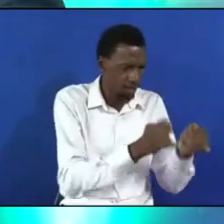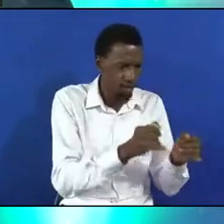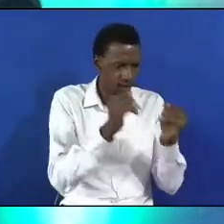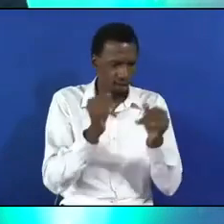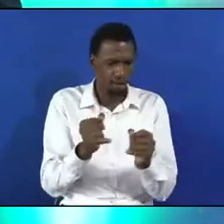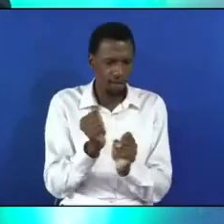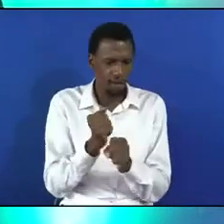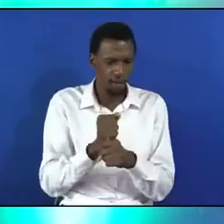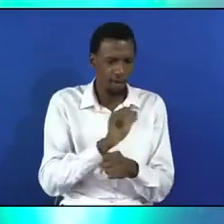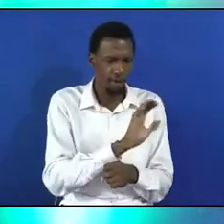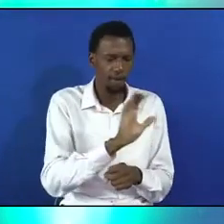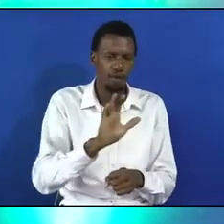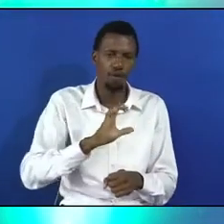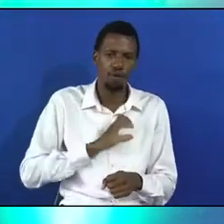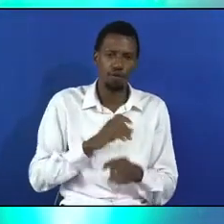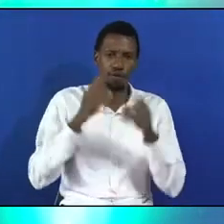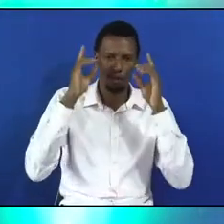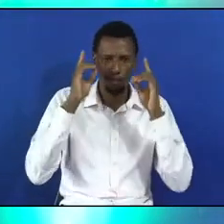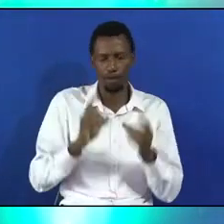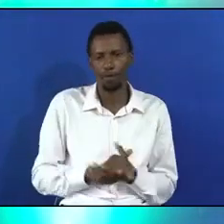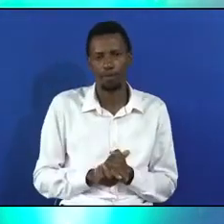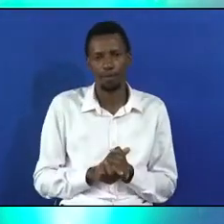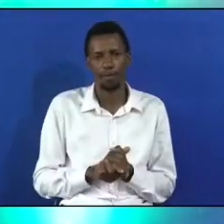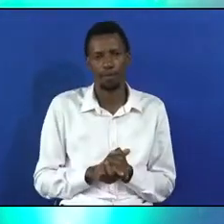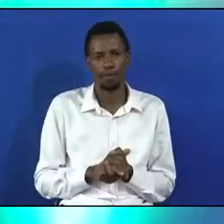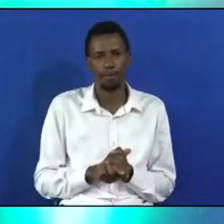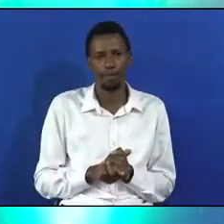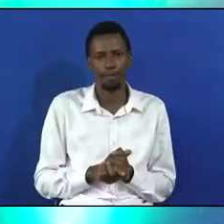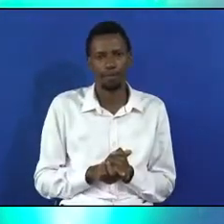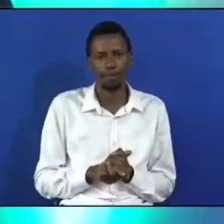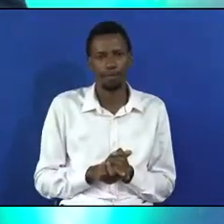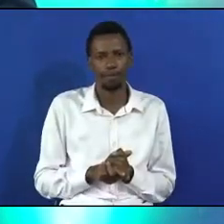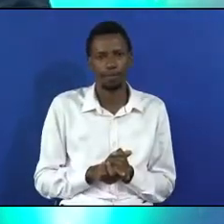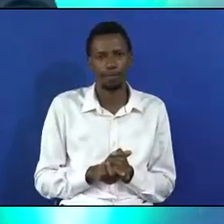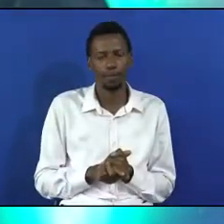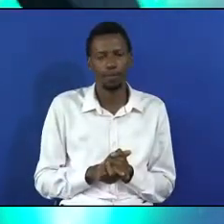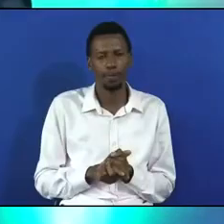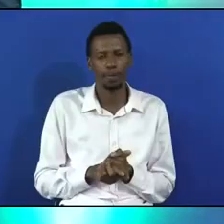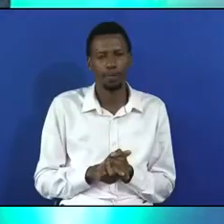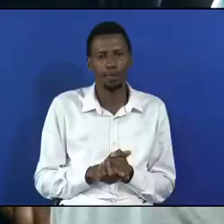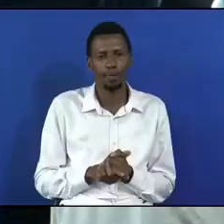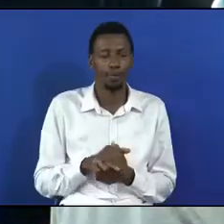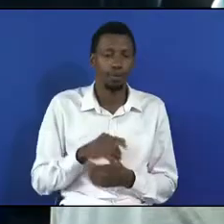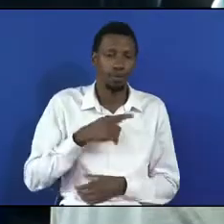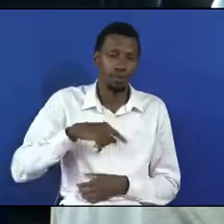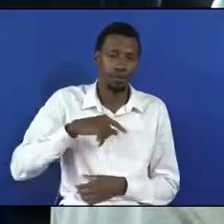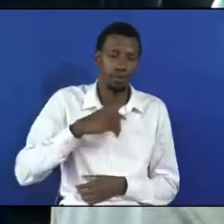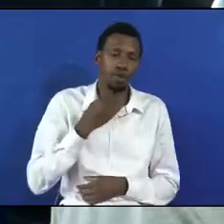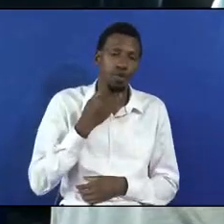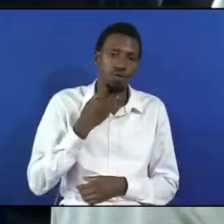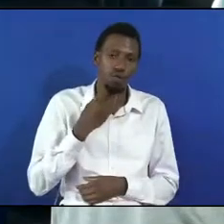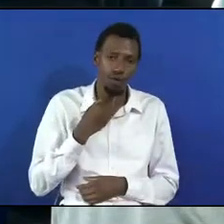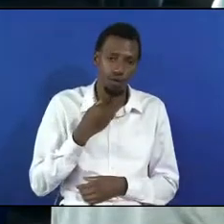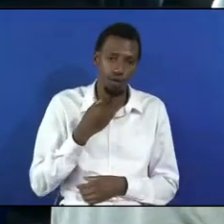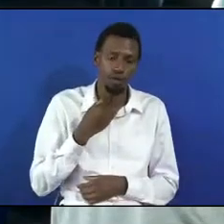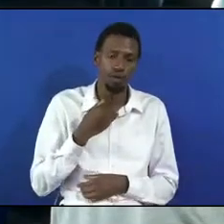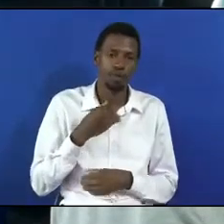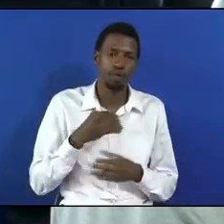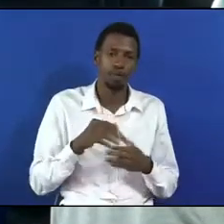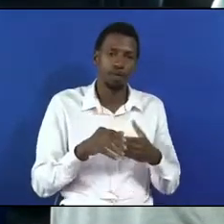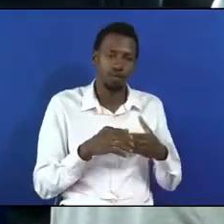their own decisions. And we want to be left in that cocoon